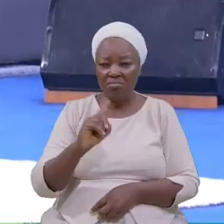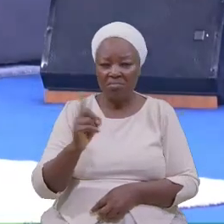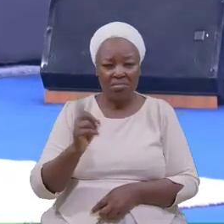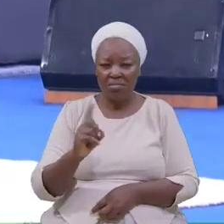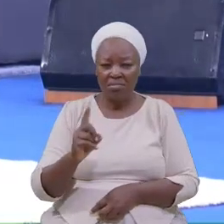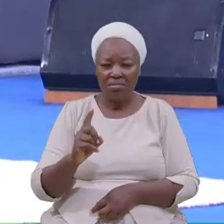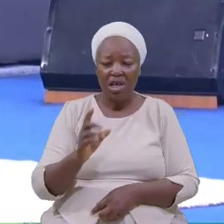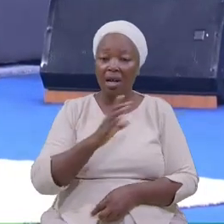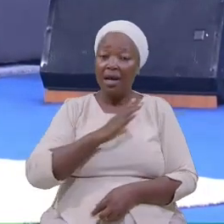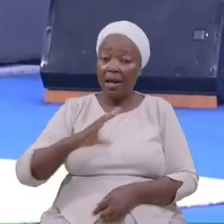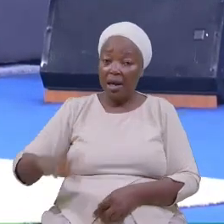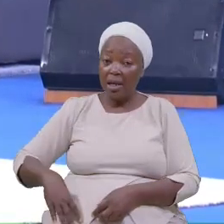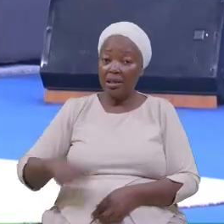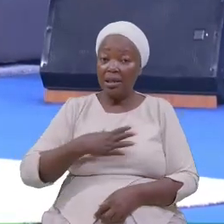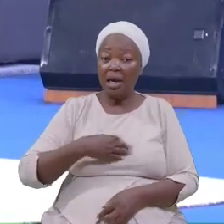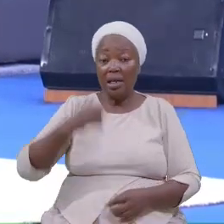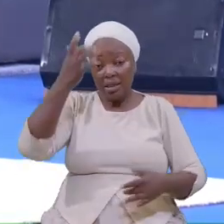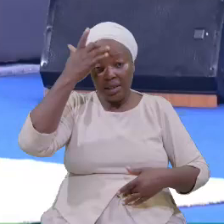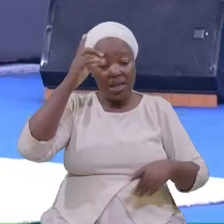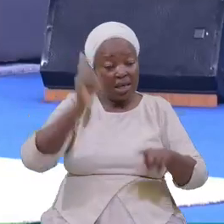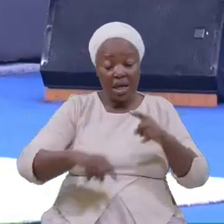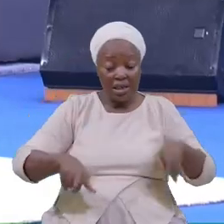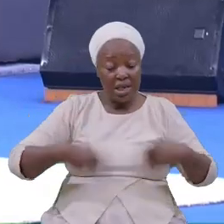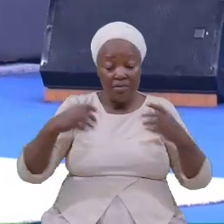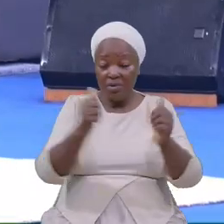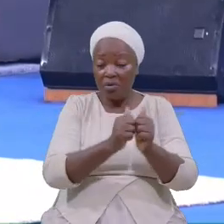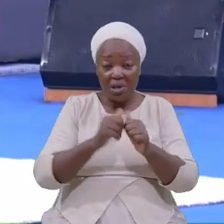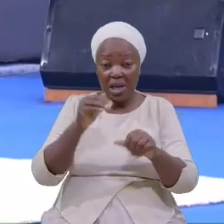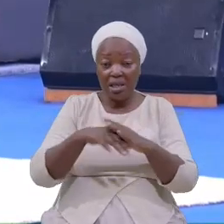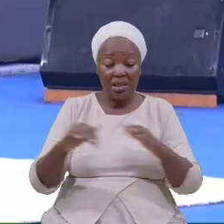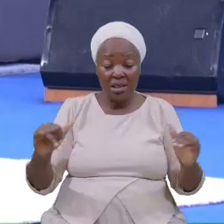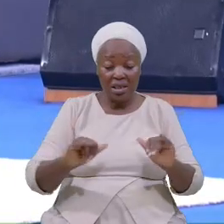Christ and sickness cannot live together in the same room.